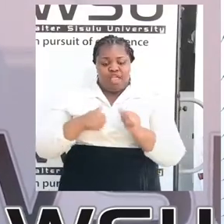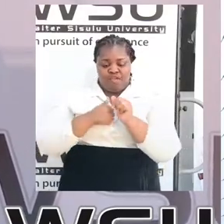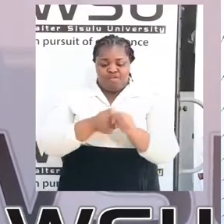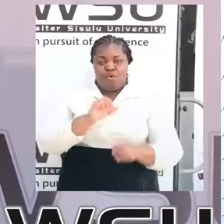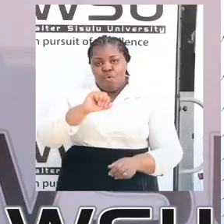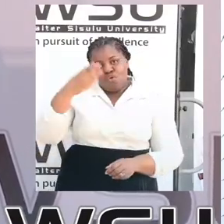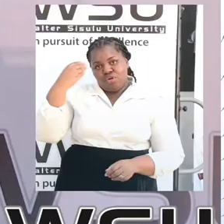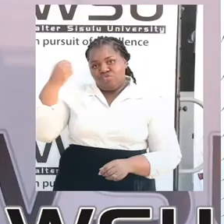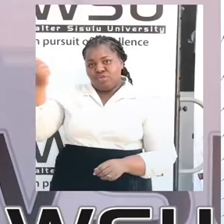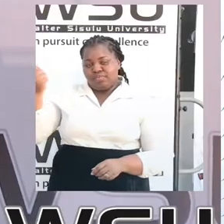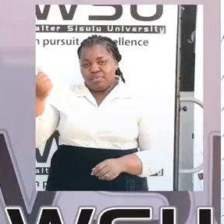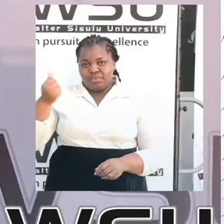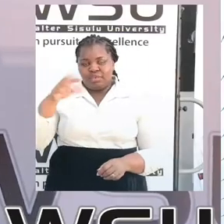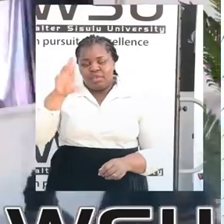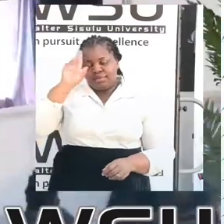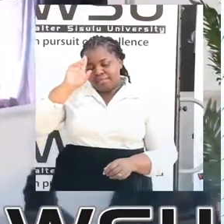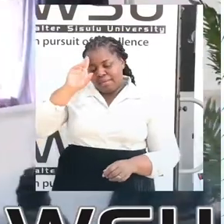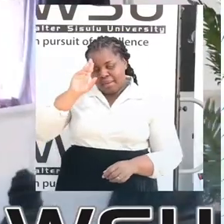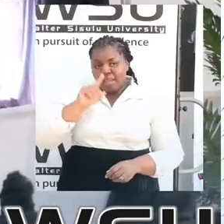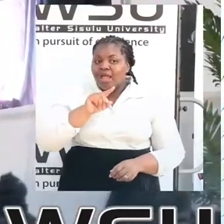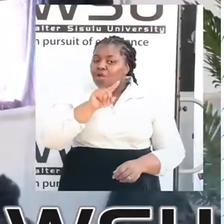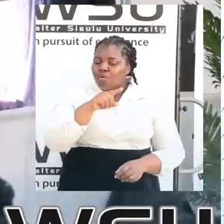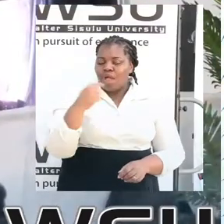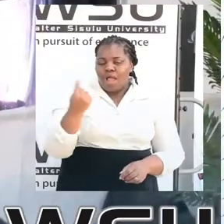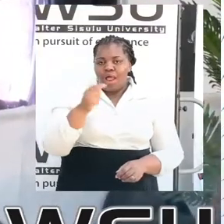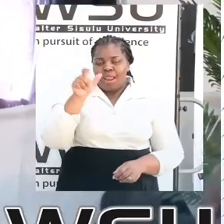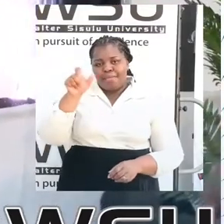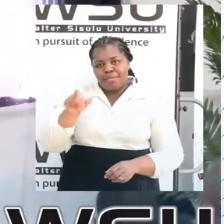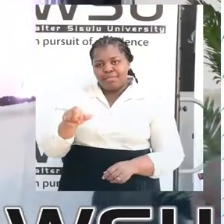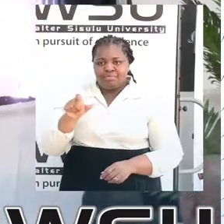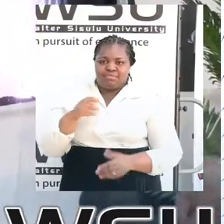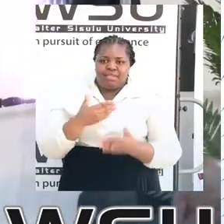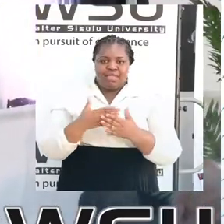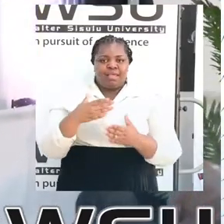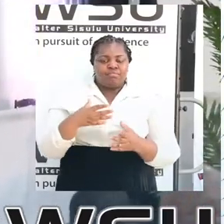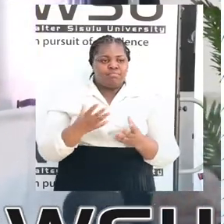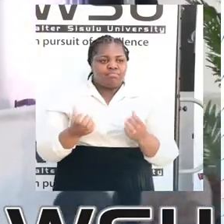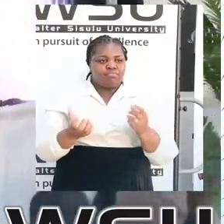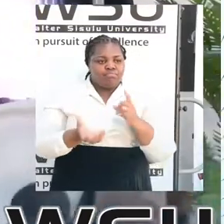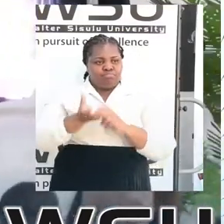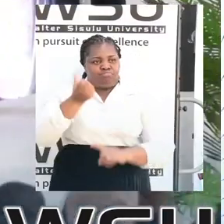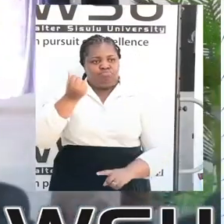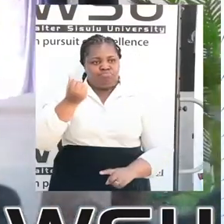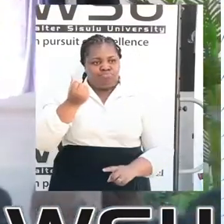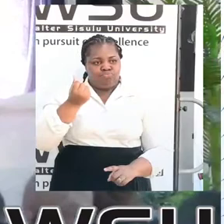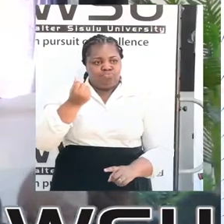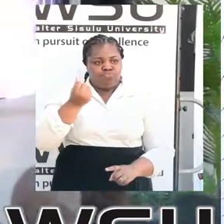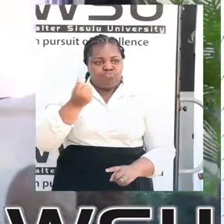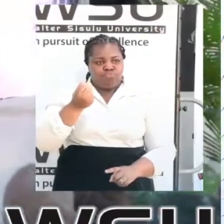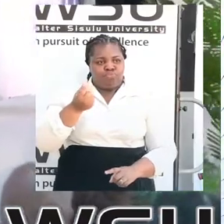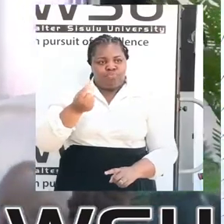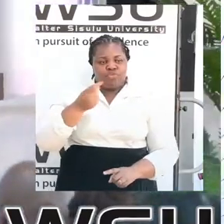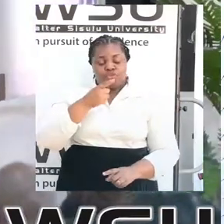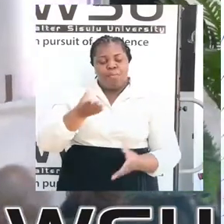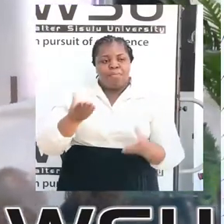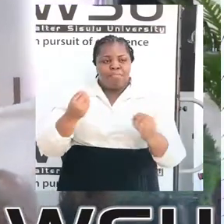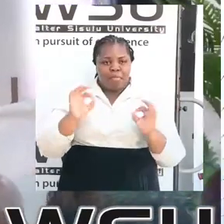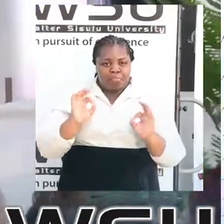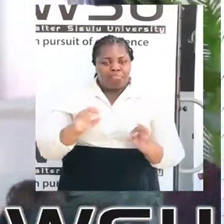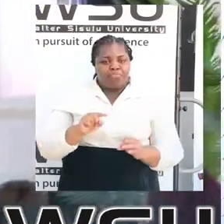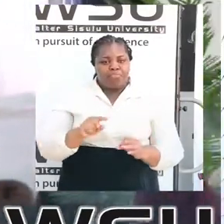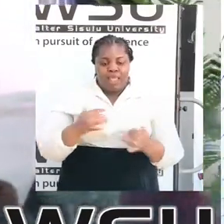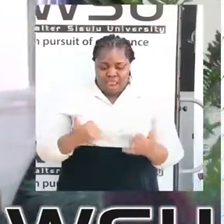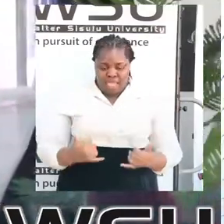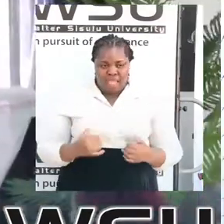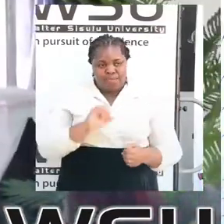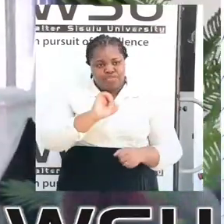dreams. Remember, you are the only person who can fulfill them. You've got this.